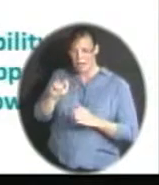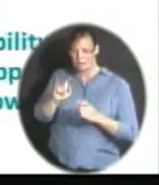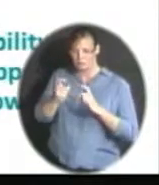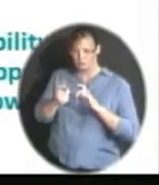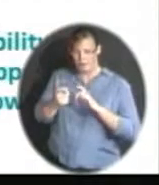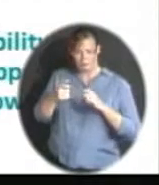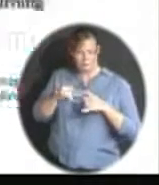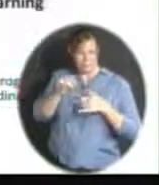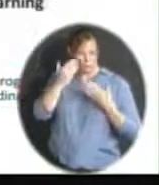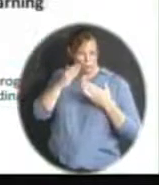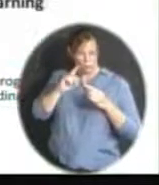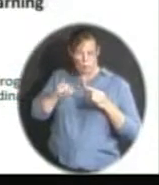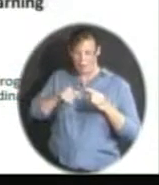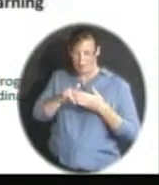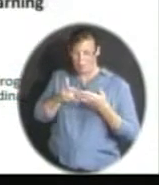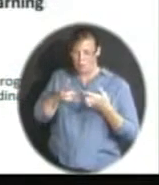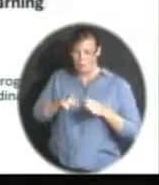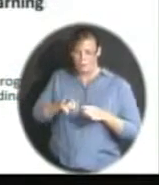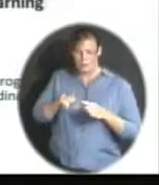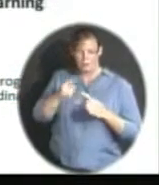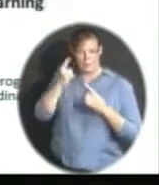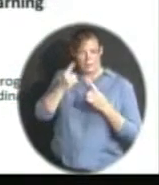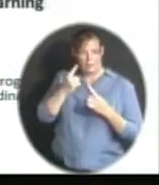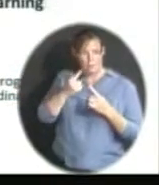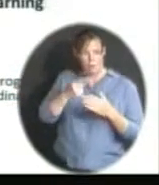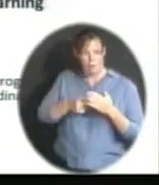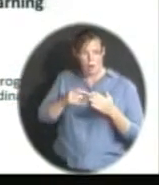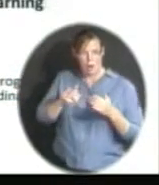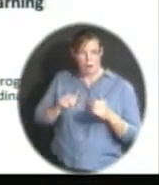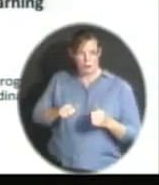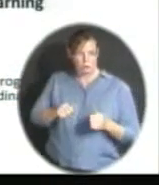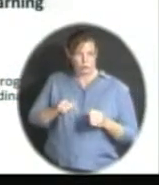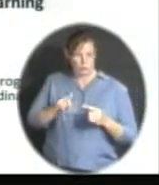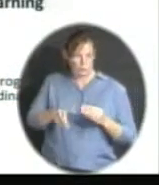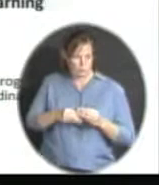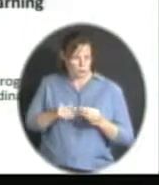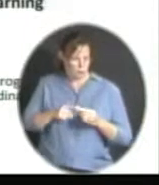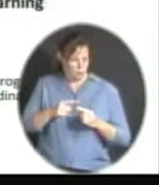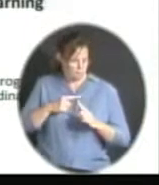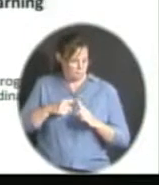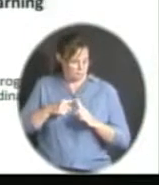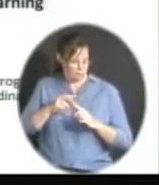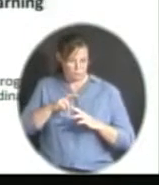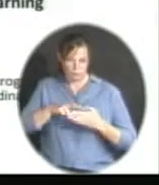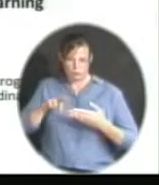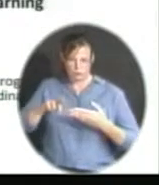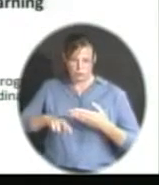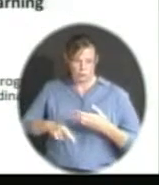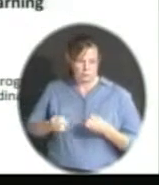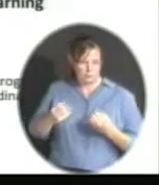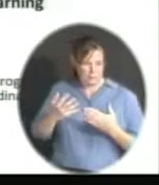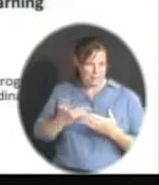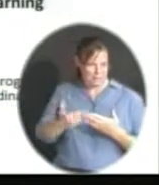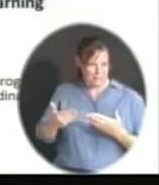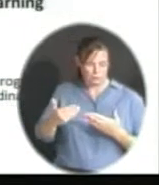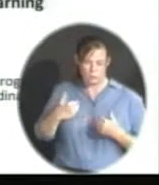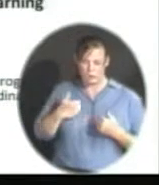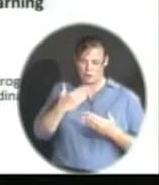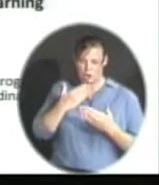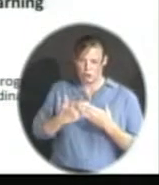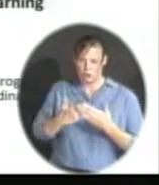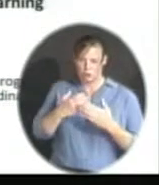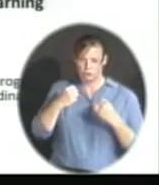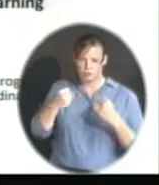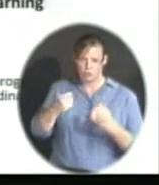know when that will happen. So when we think about what contributed to our positive results, it's a multitude of things. We have a good,